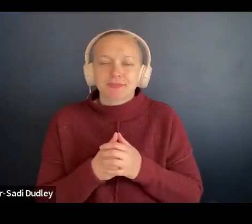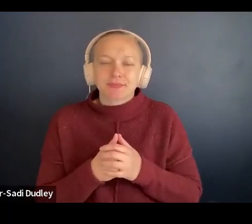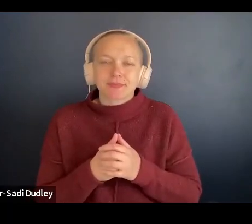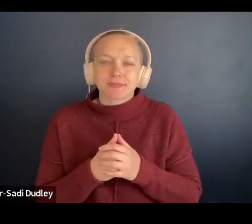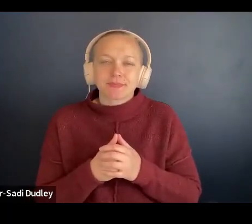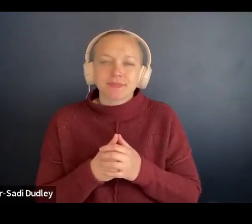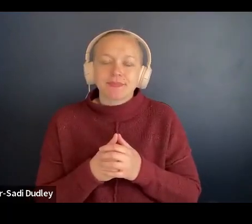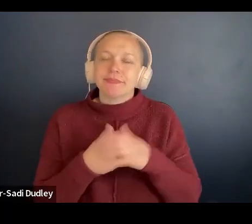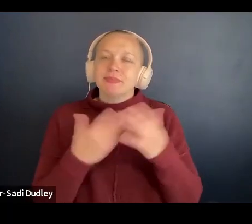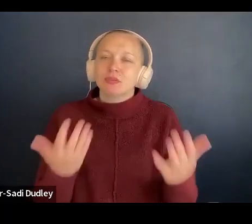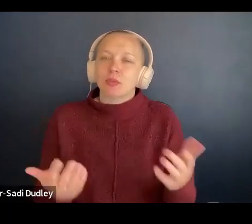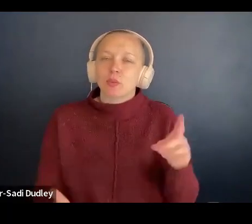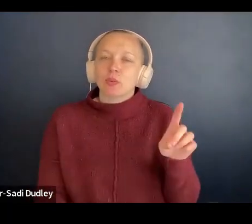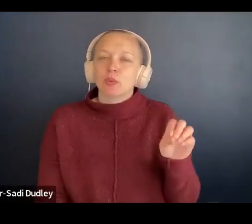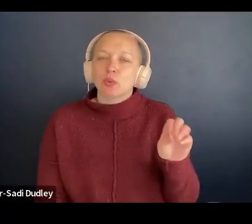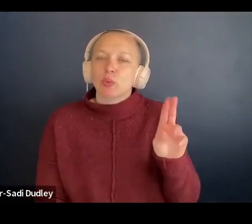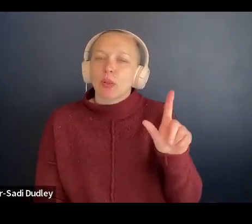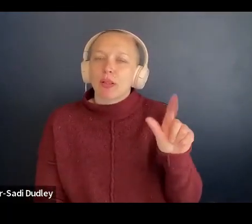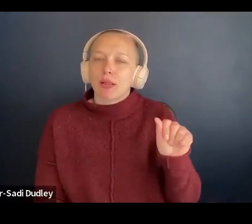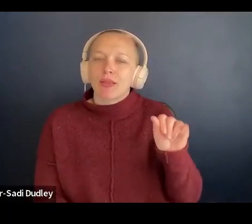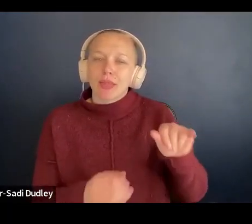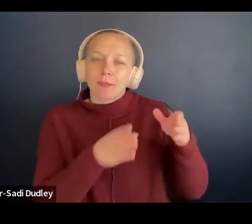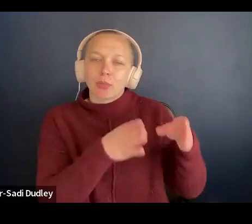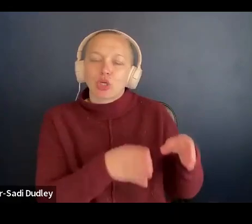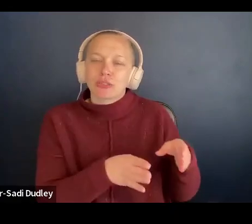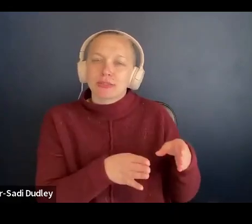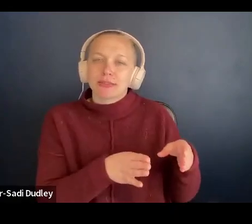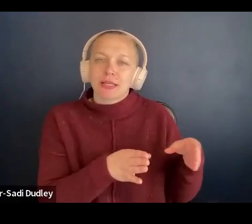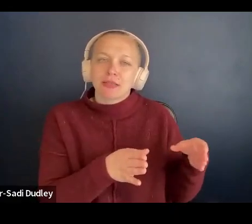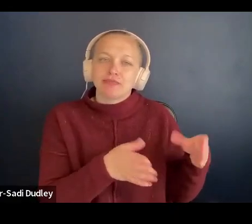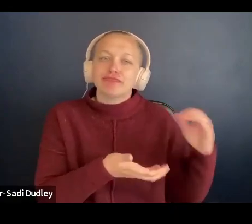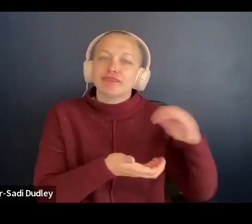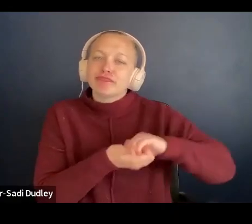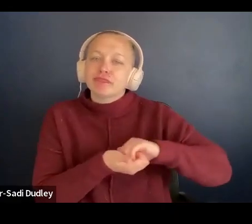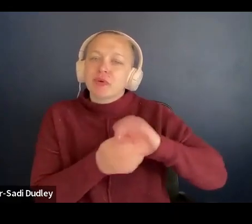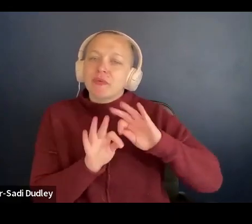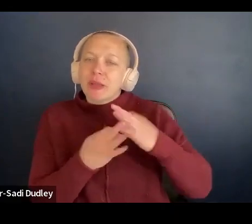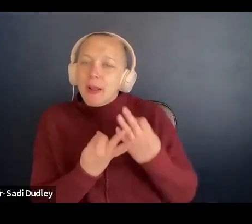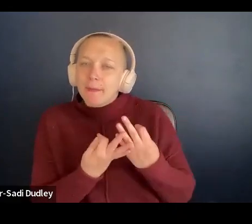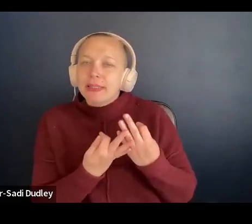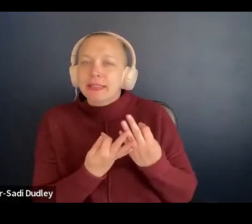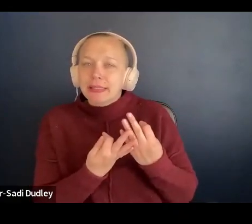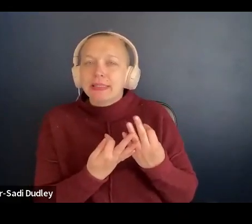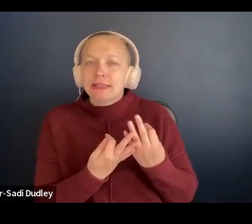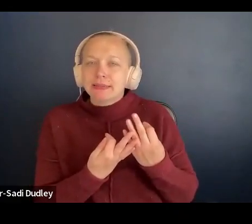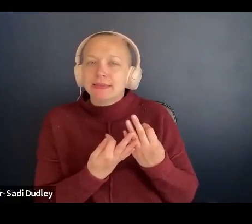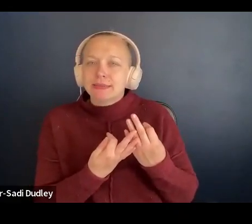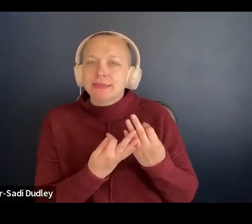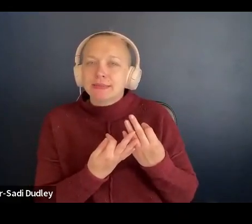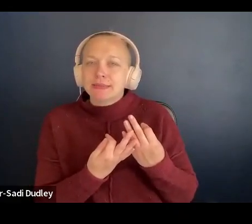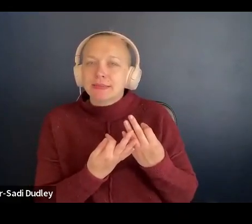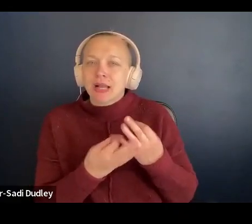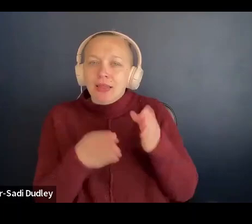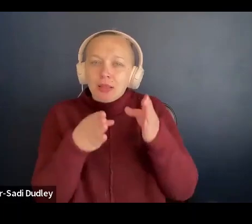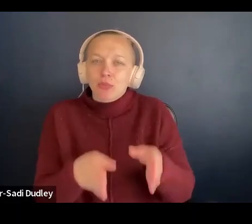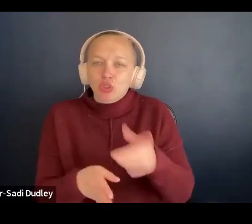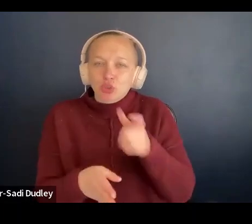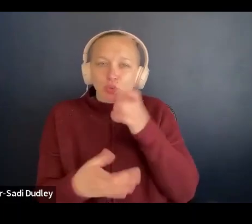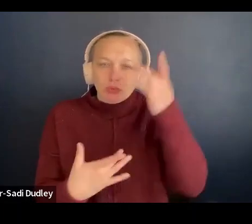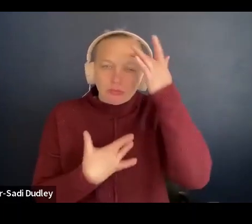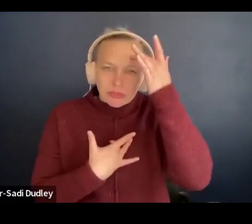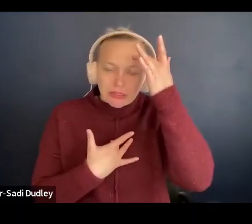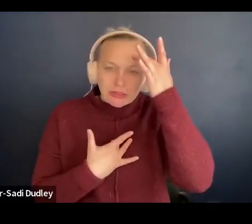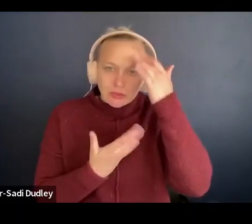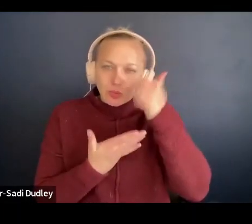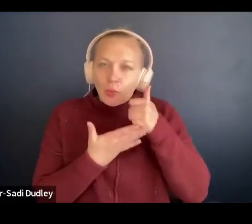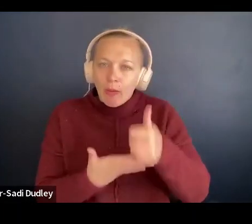So a doula comes alongside the family and the person with the terminal illness and helps to develop